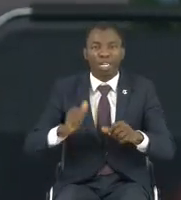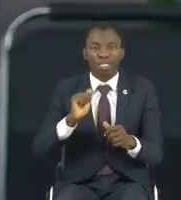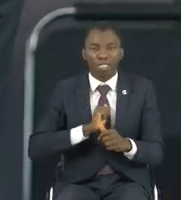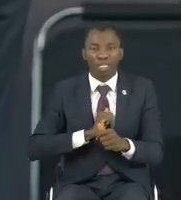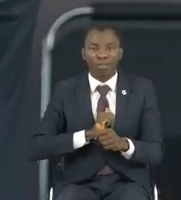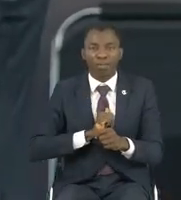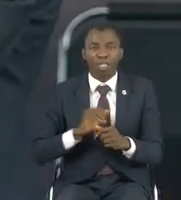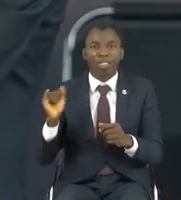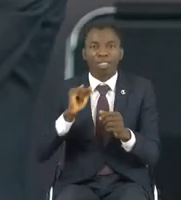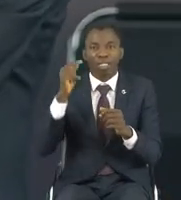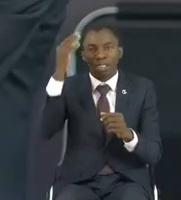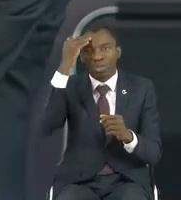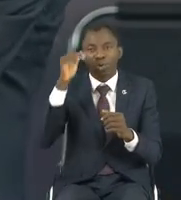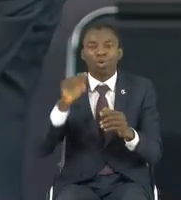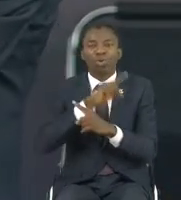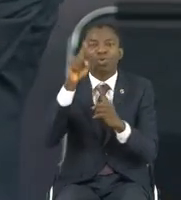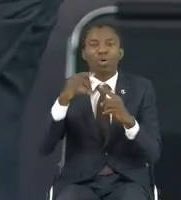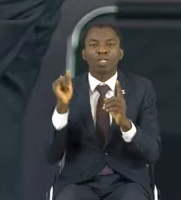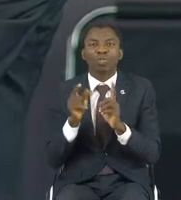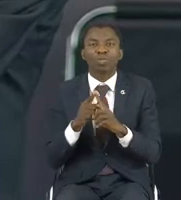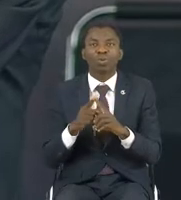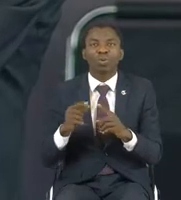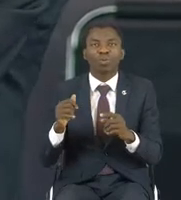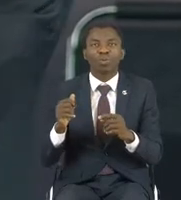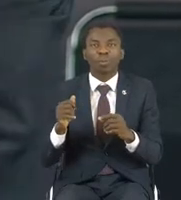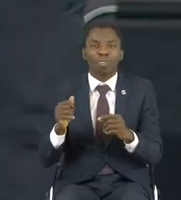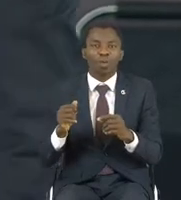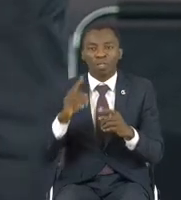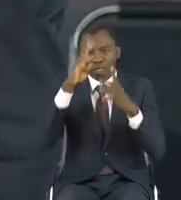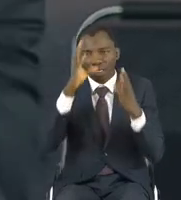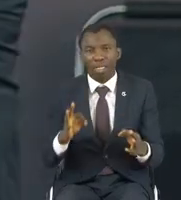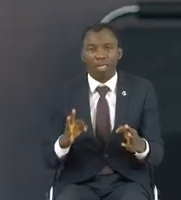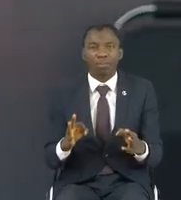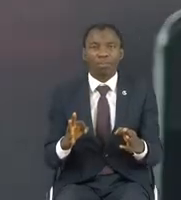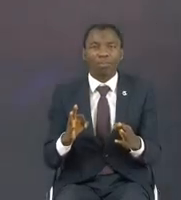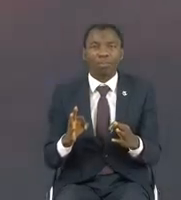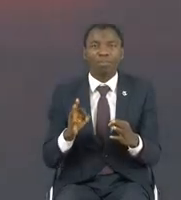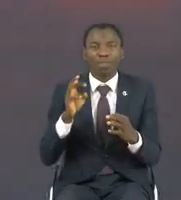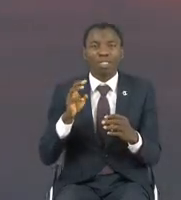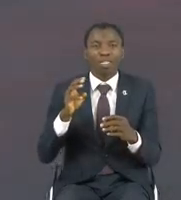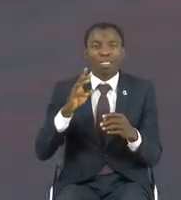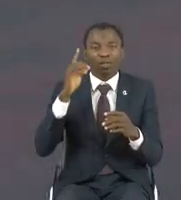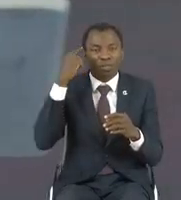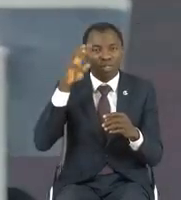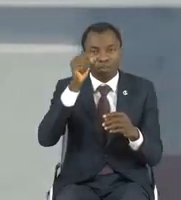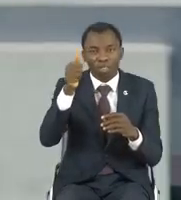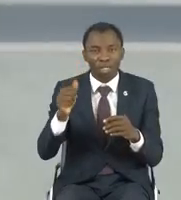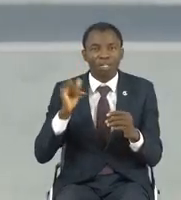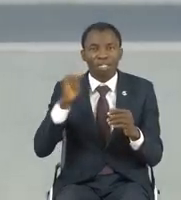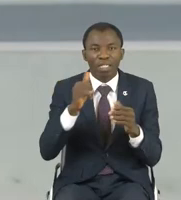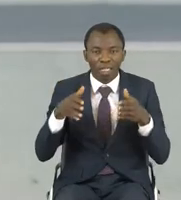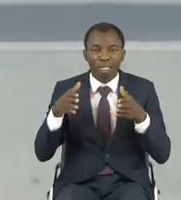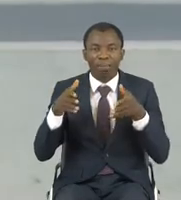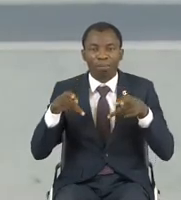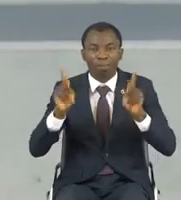in themselves. This is the way to go. Walk therein. They led self